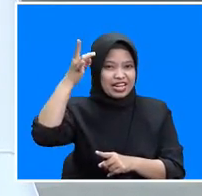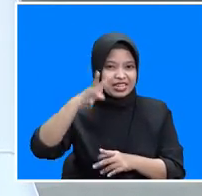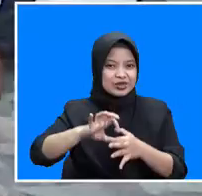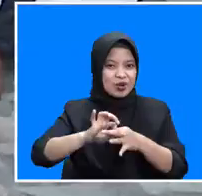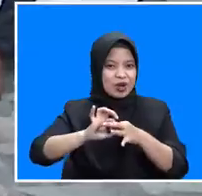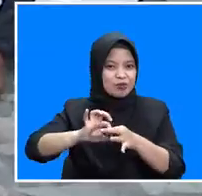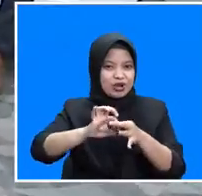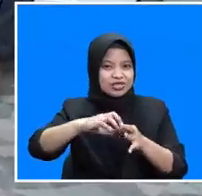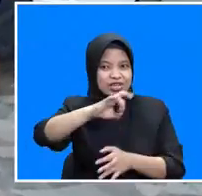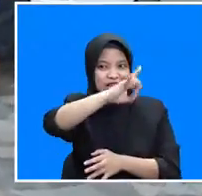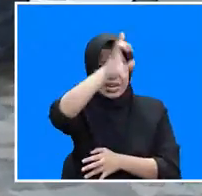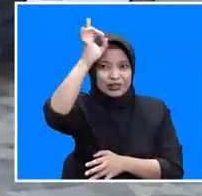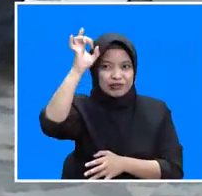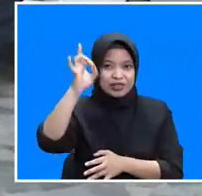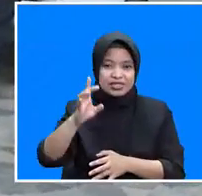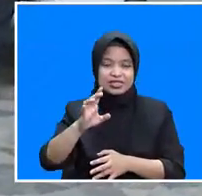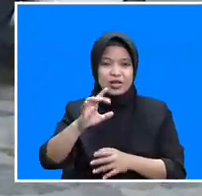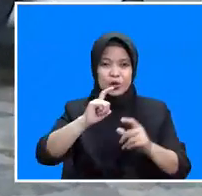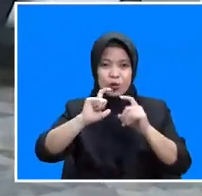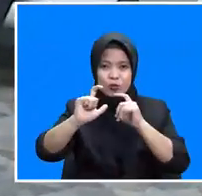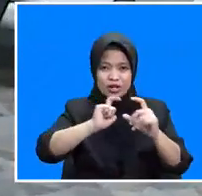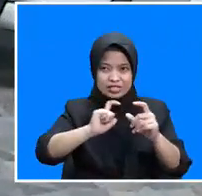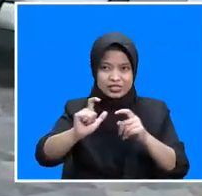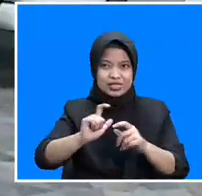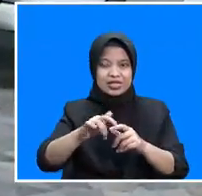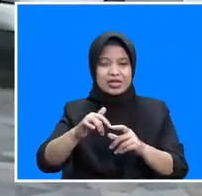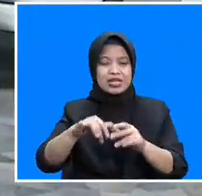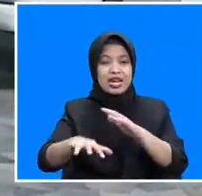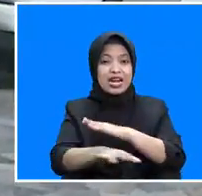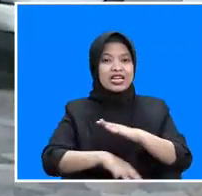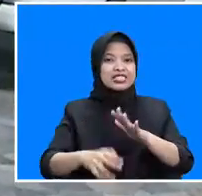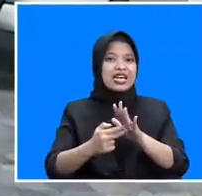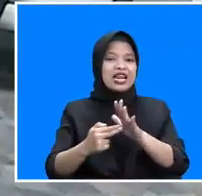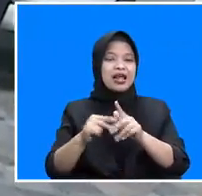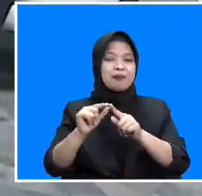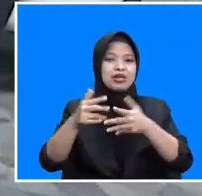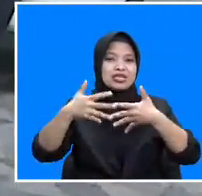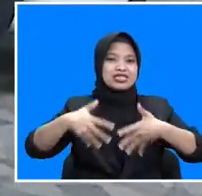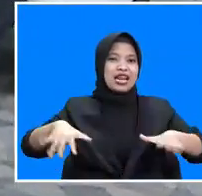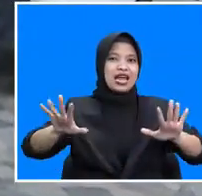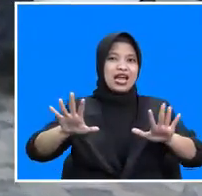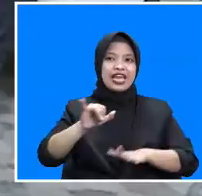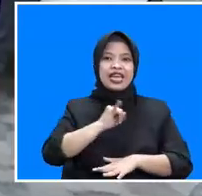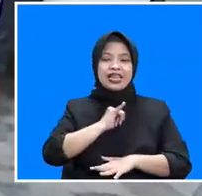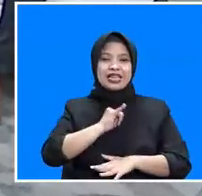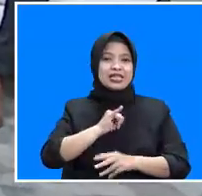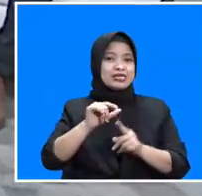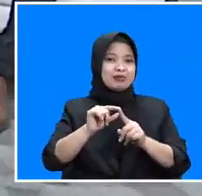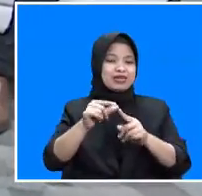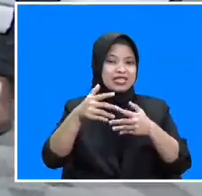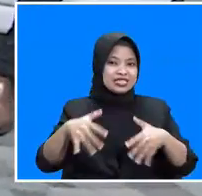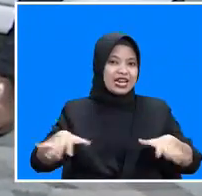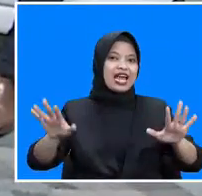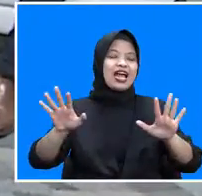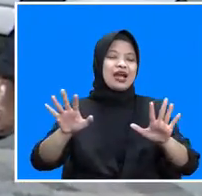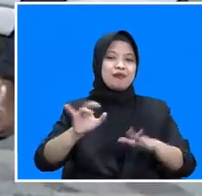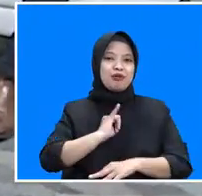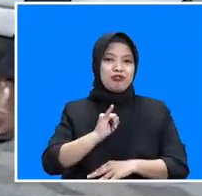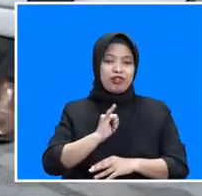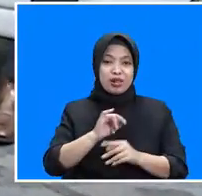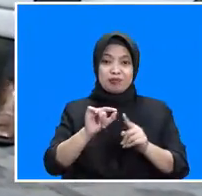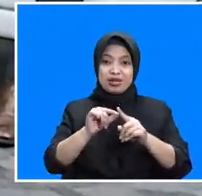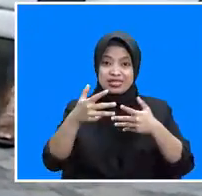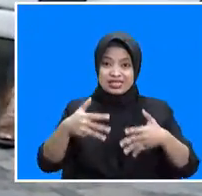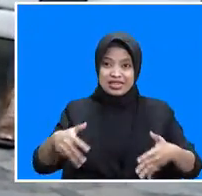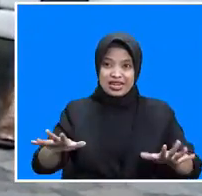communication. We actually have the profil pelajar Pancasila, which is actually the a little bit the Indonesian version of